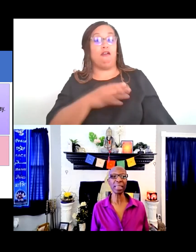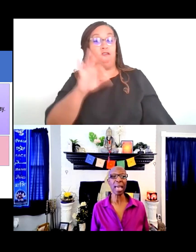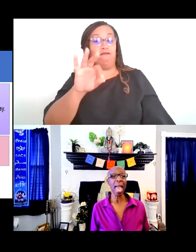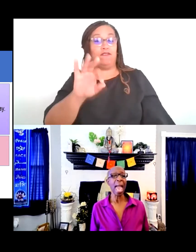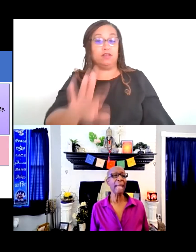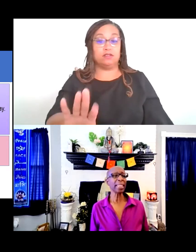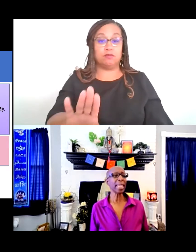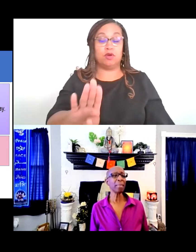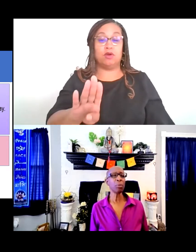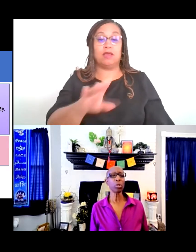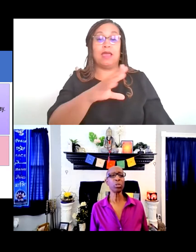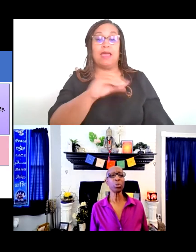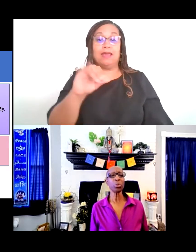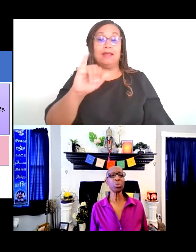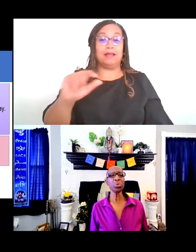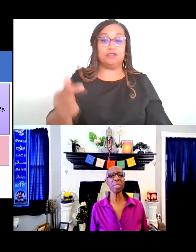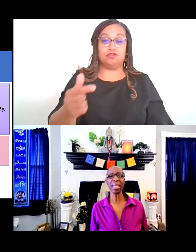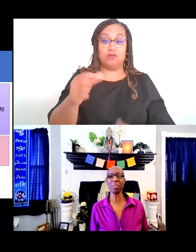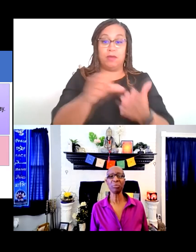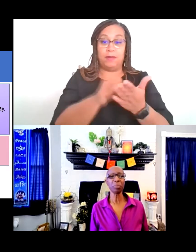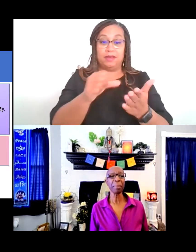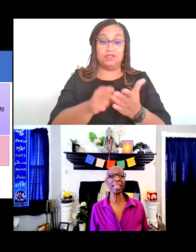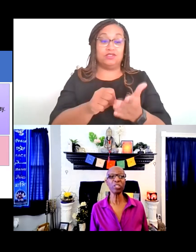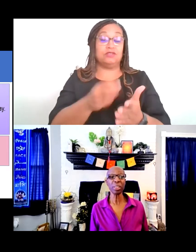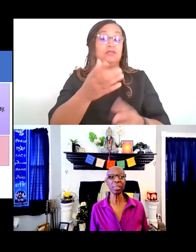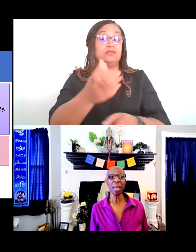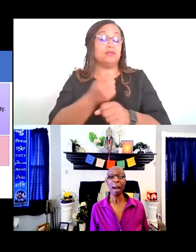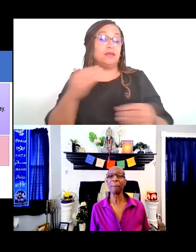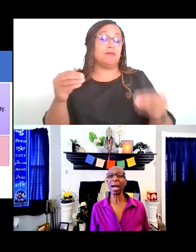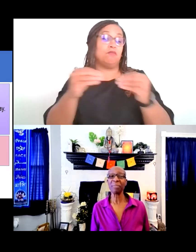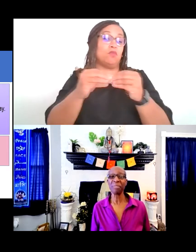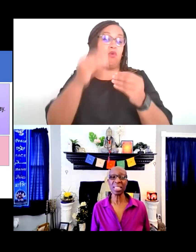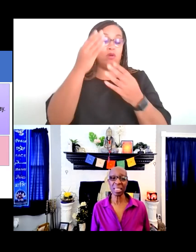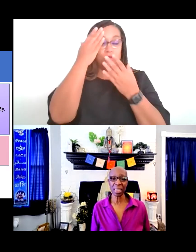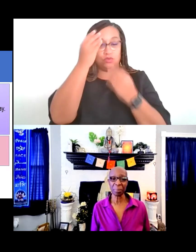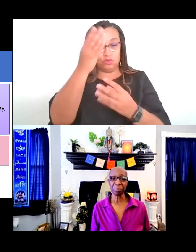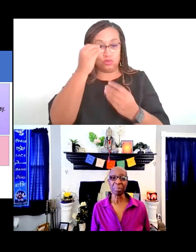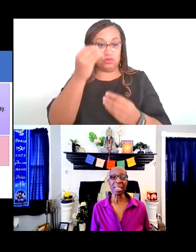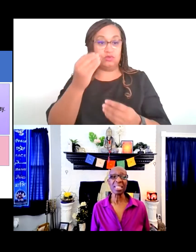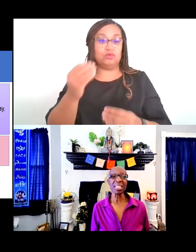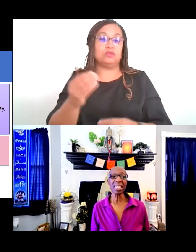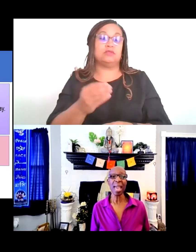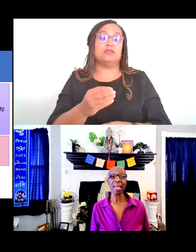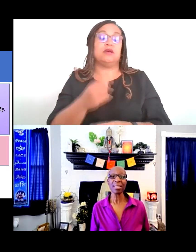pages, and get more news and information by visiting